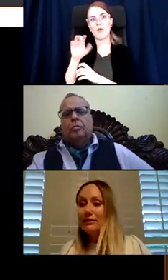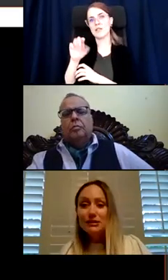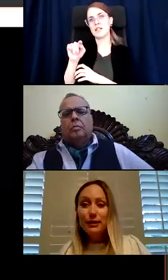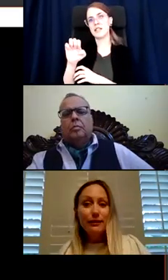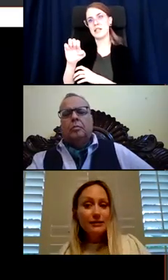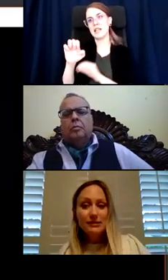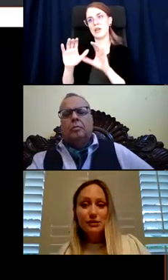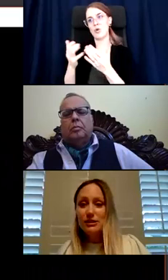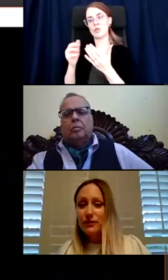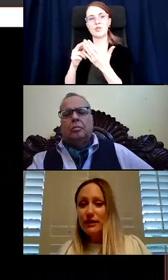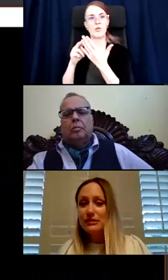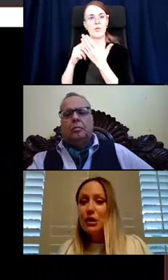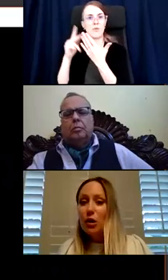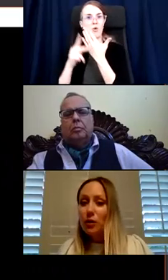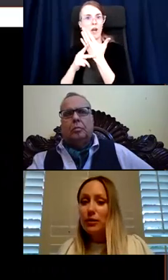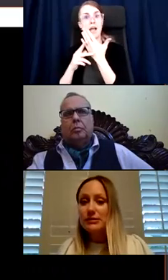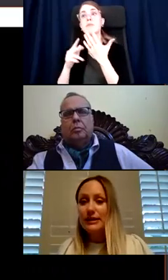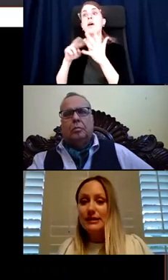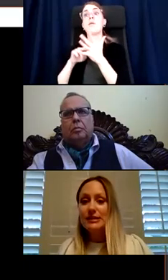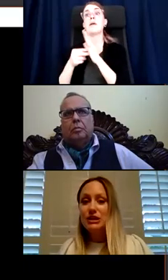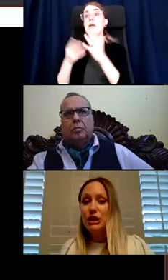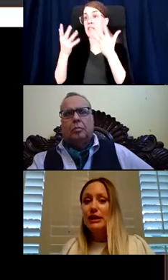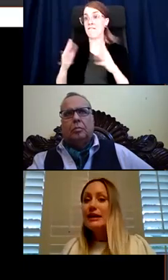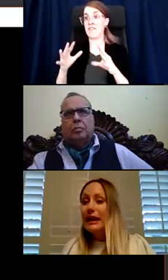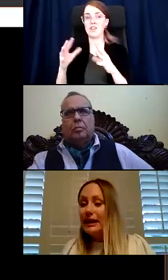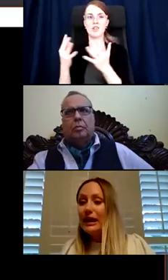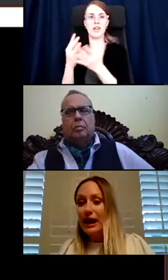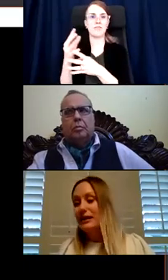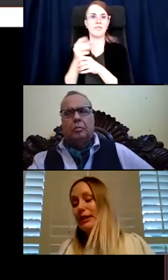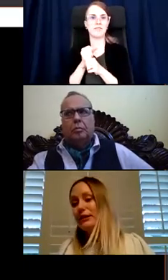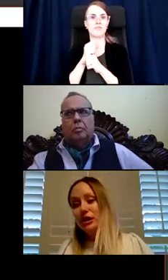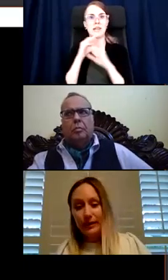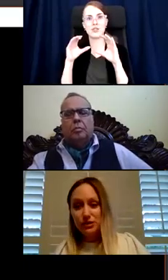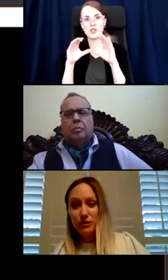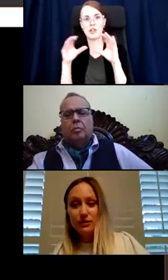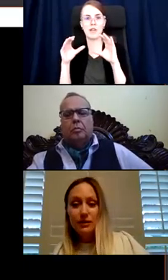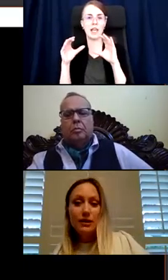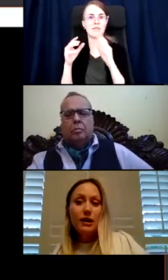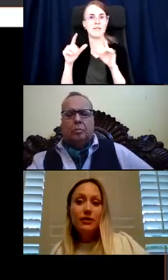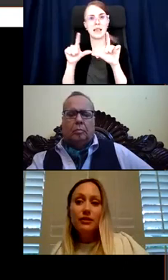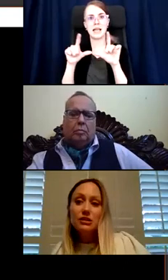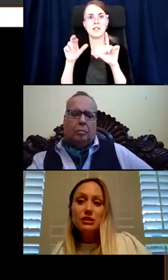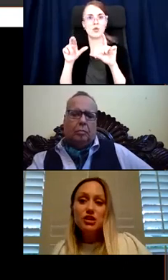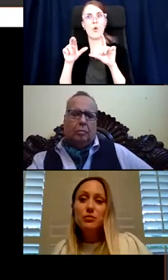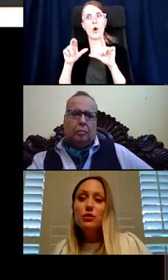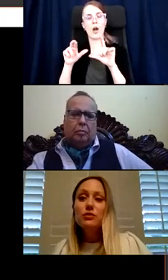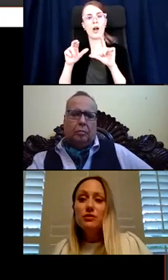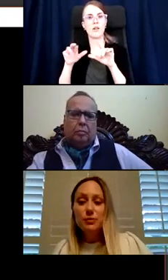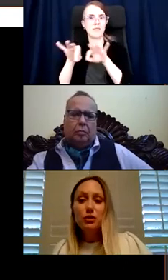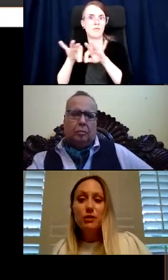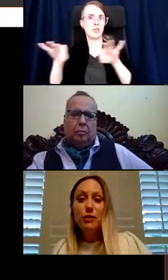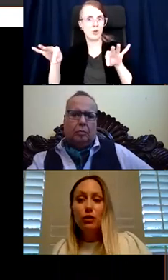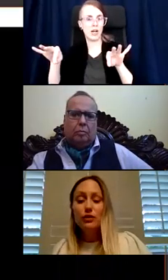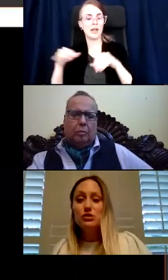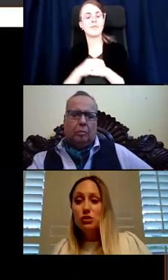that lead to a license, certificate, or post-secondary degree in a high-demand occupation. The legislature moved